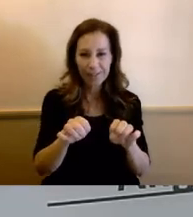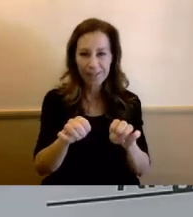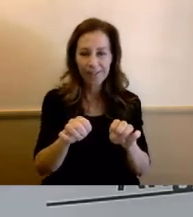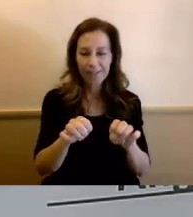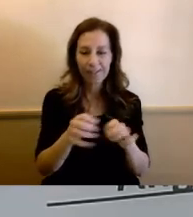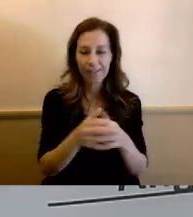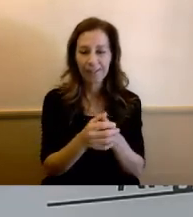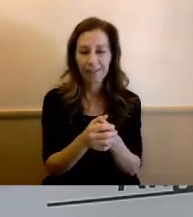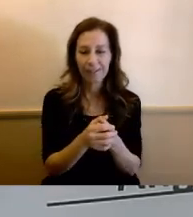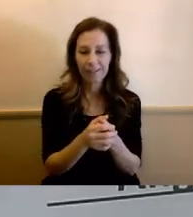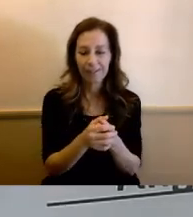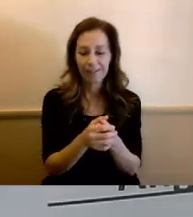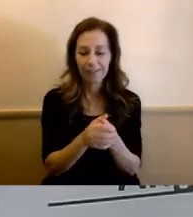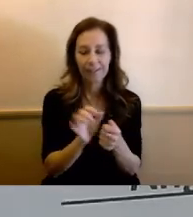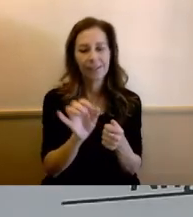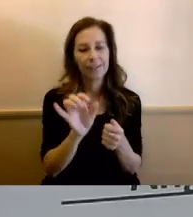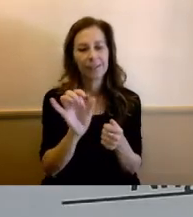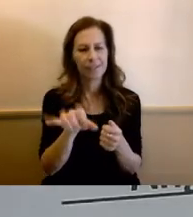that should equal